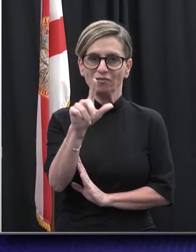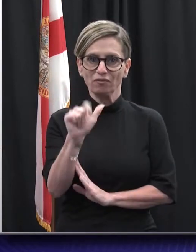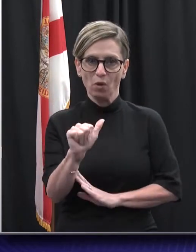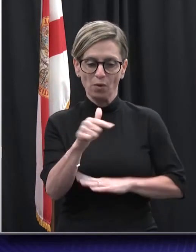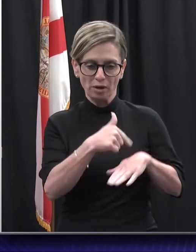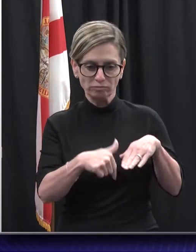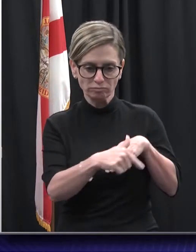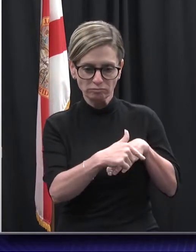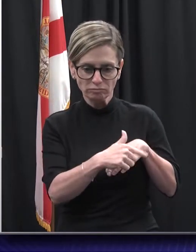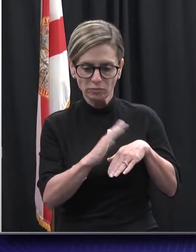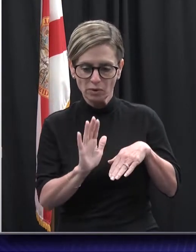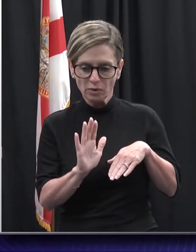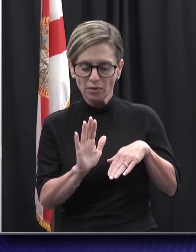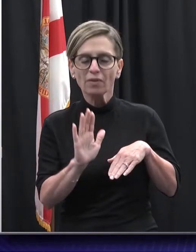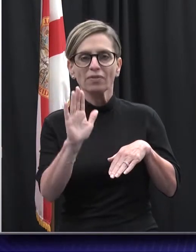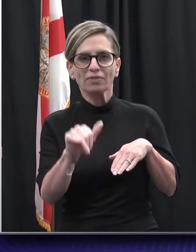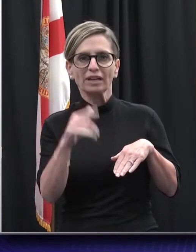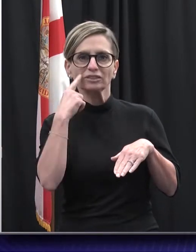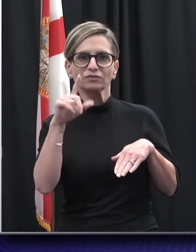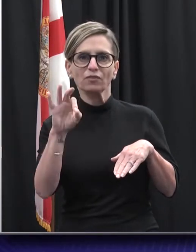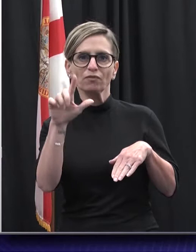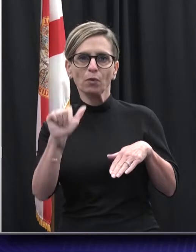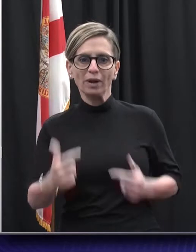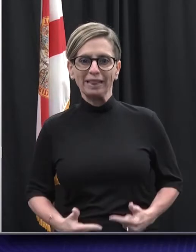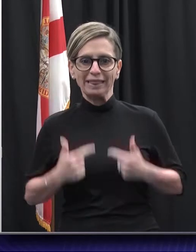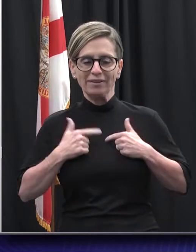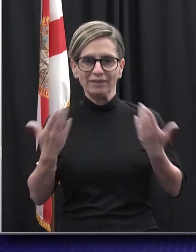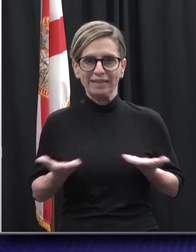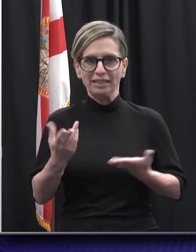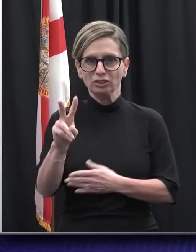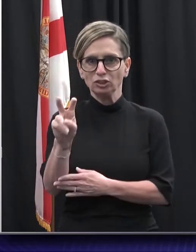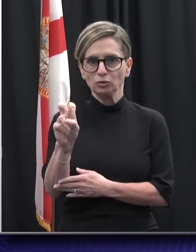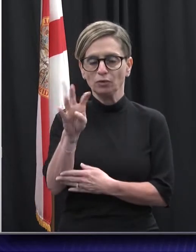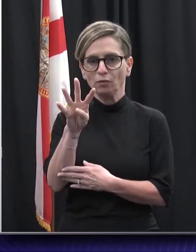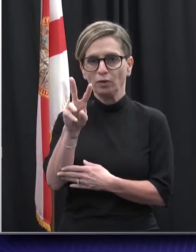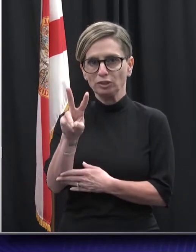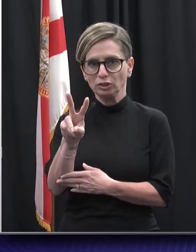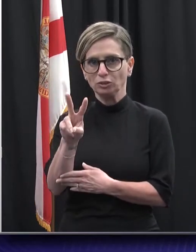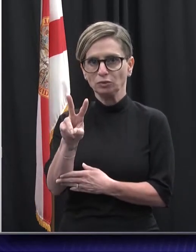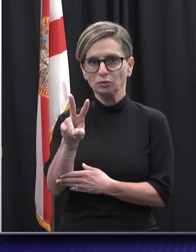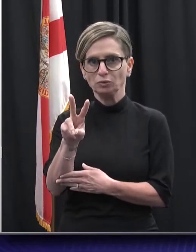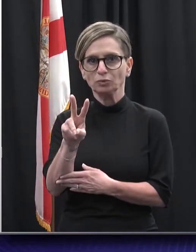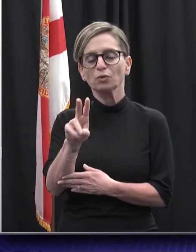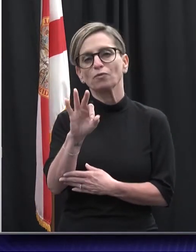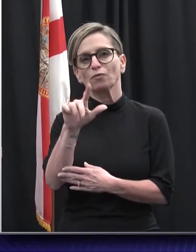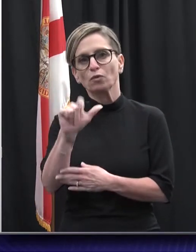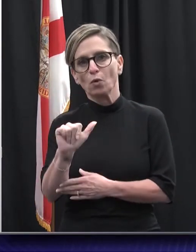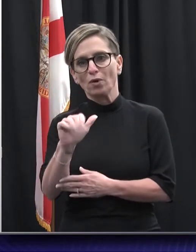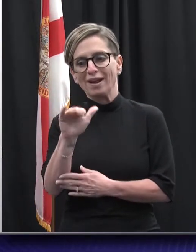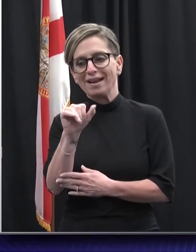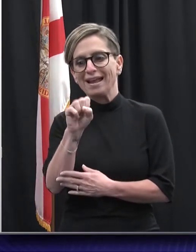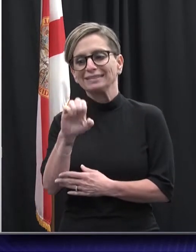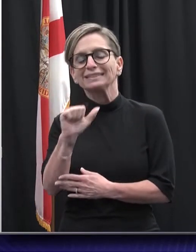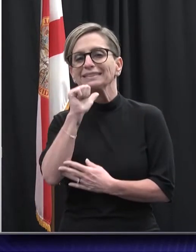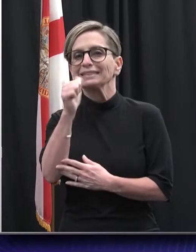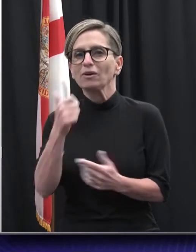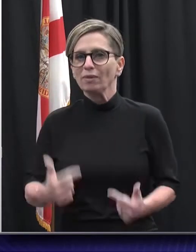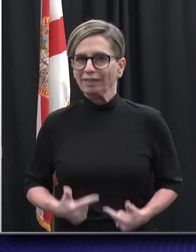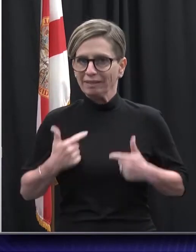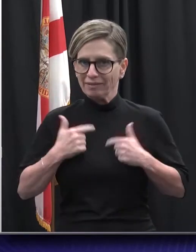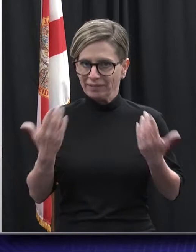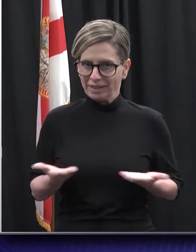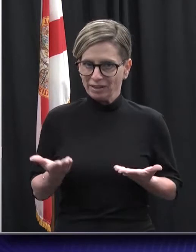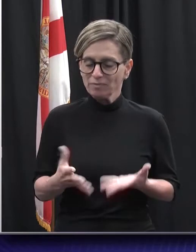Actually, those are Florida resident cases, 242 non-Florida resident cases. Yesterday, Florida's